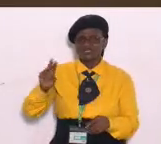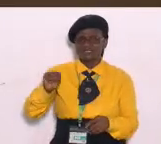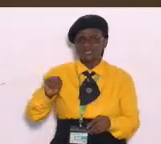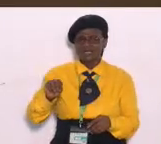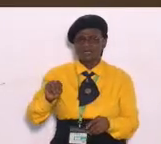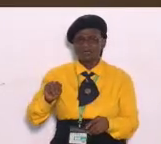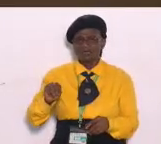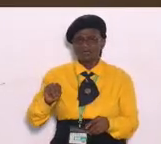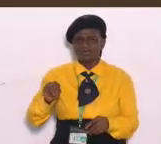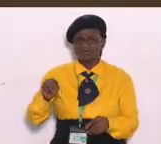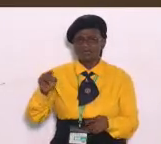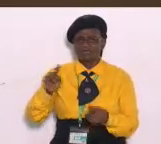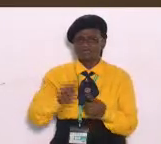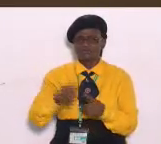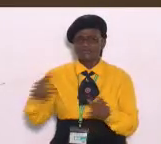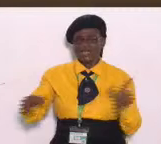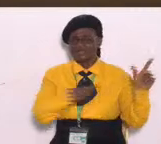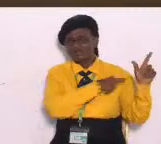to the Lord Jesus Christ.